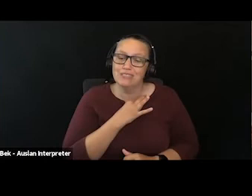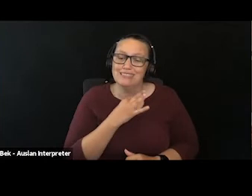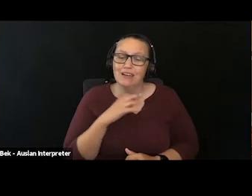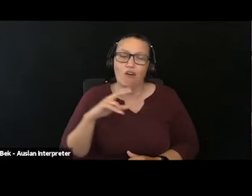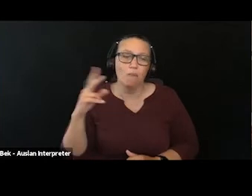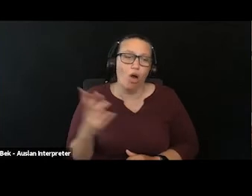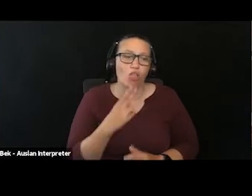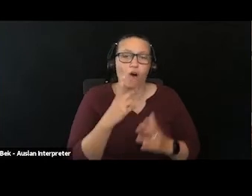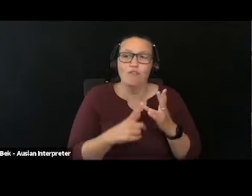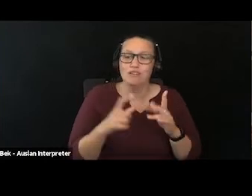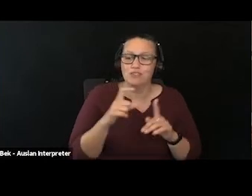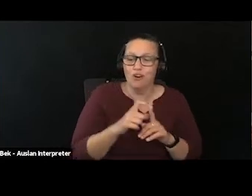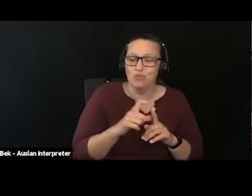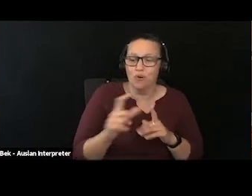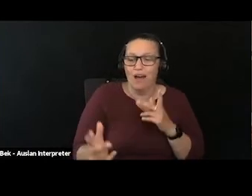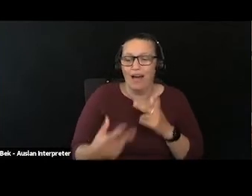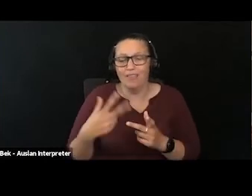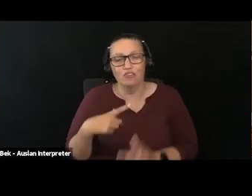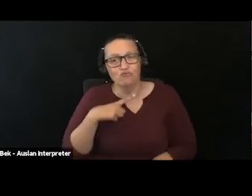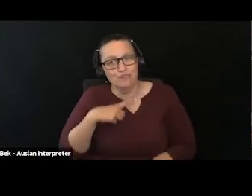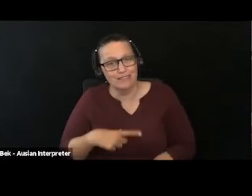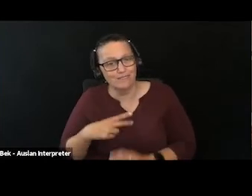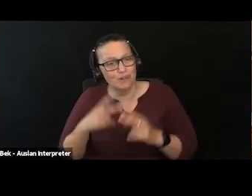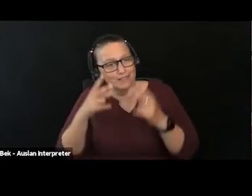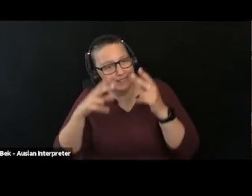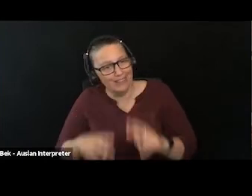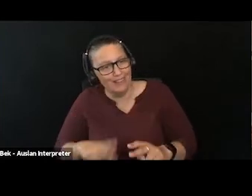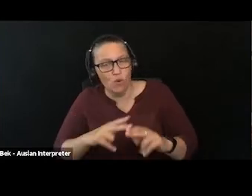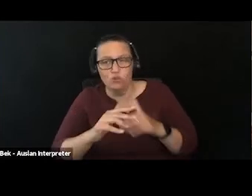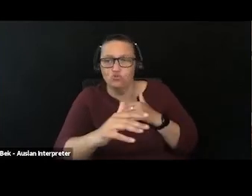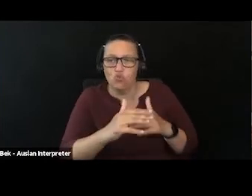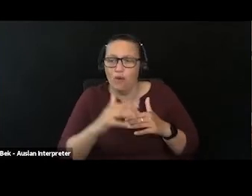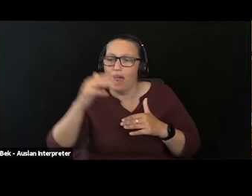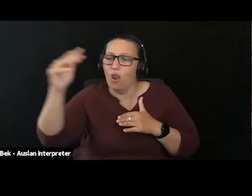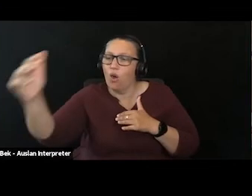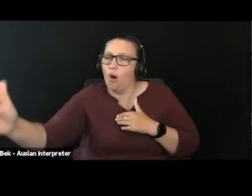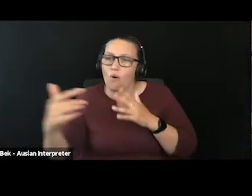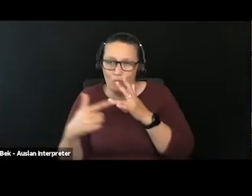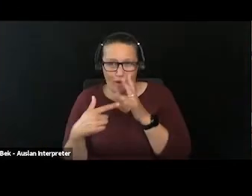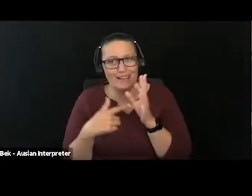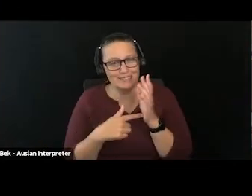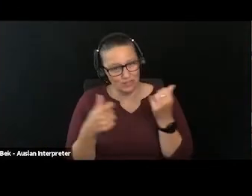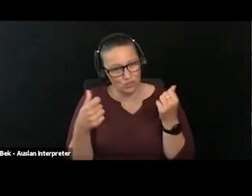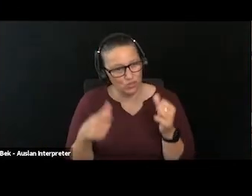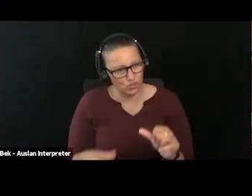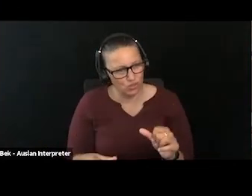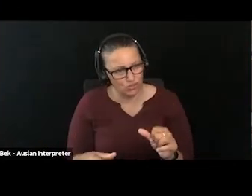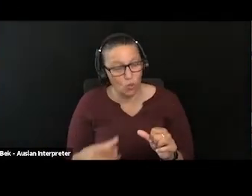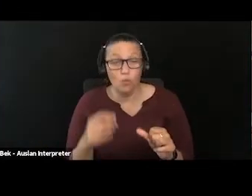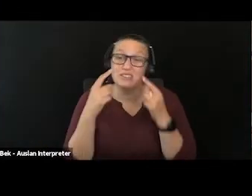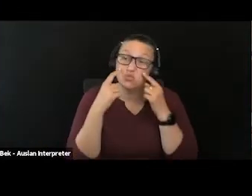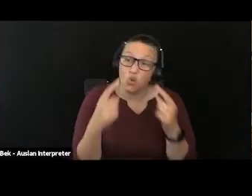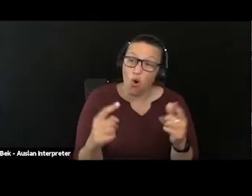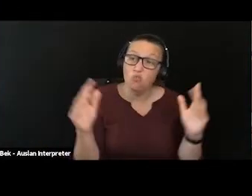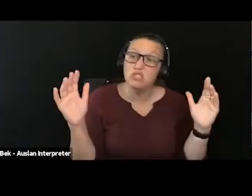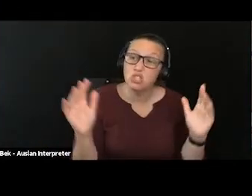and other cause mortality for short and long duration on OAT. We implemented a reduced risk